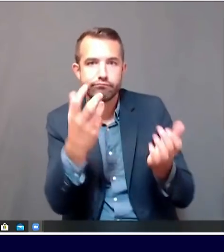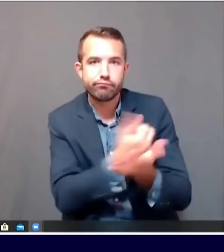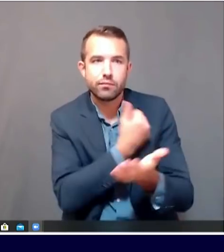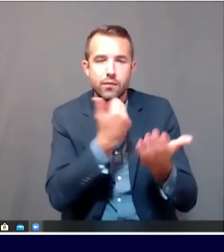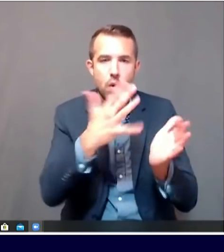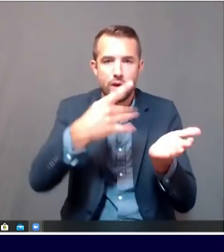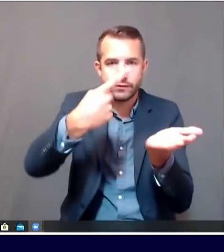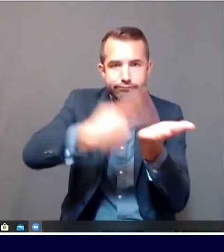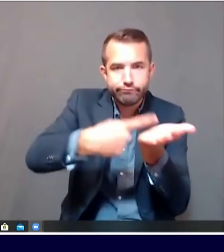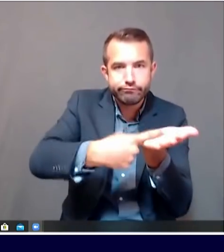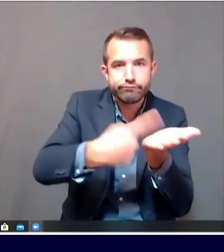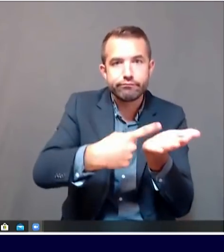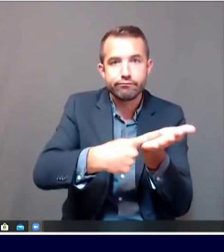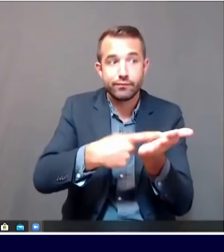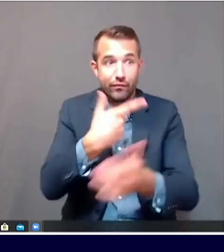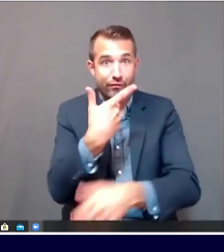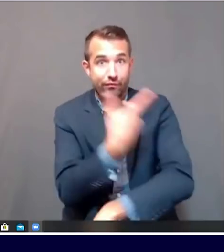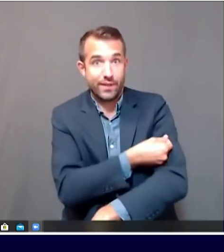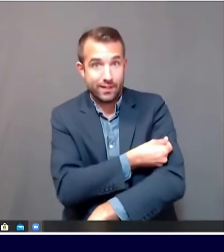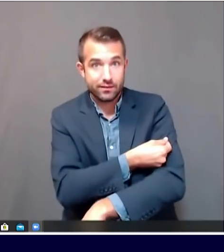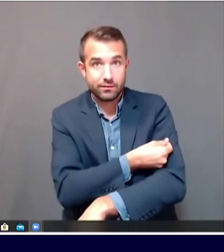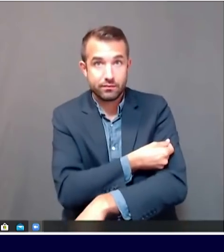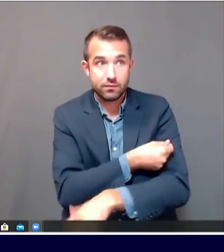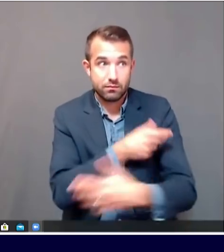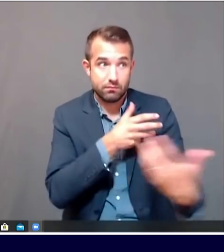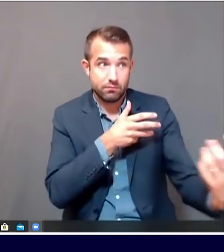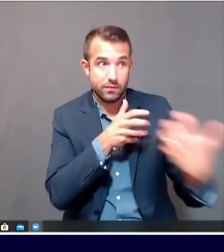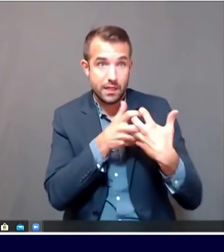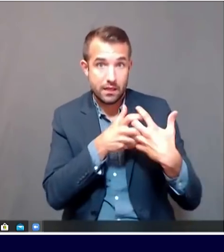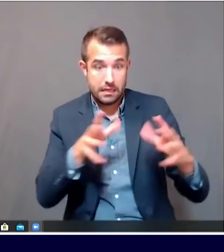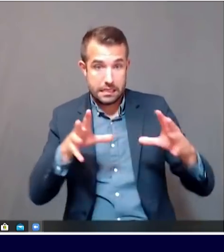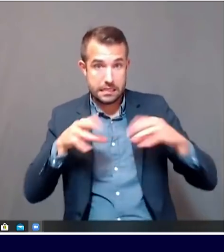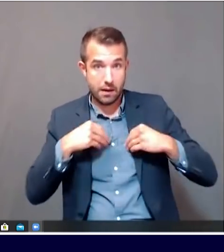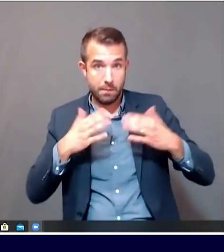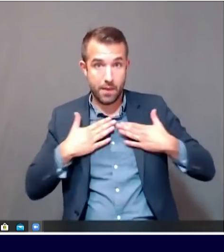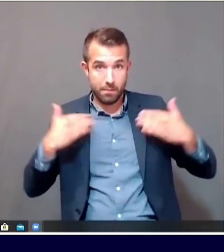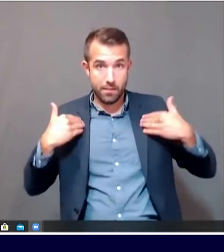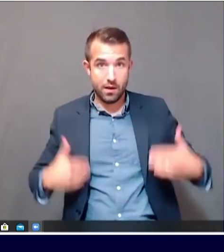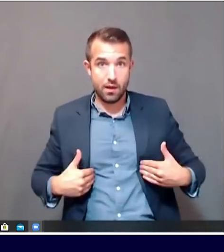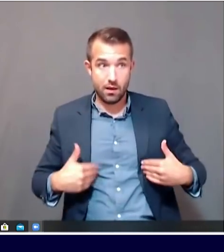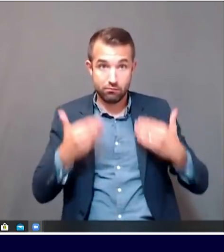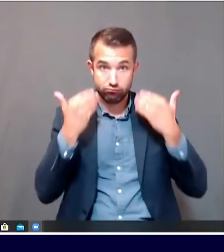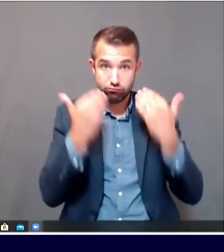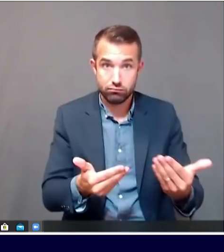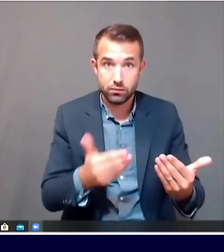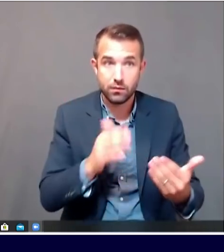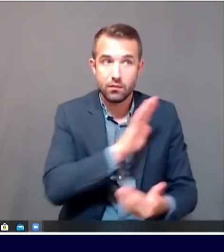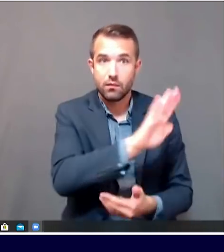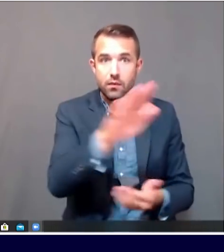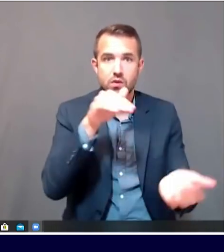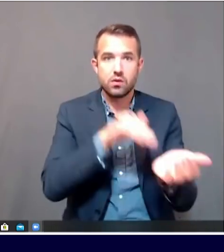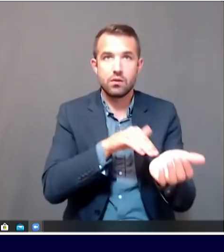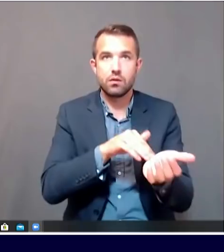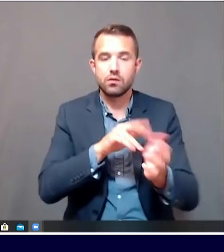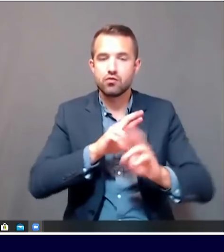is right or appropriate for you and your family, professional guidance from your healthcare provider will be a phone call